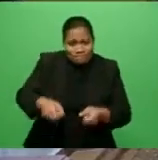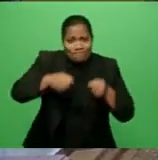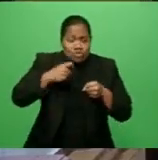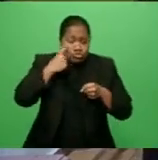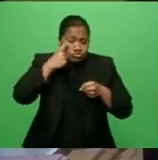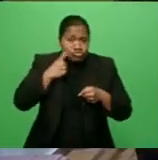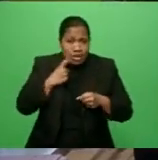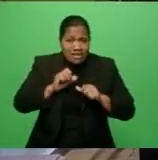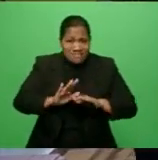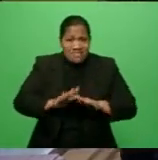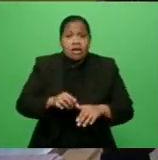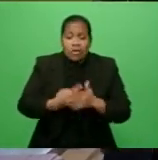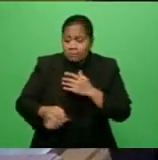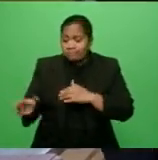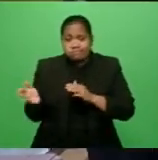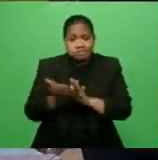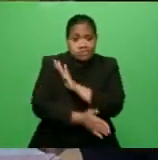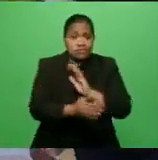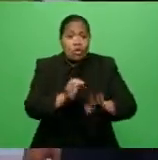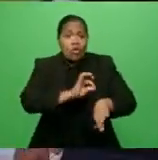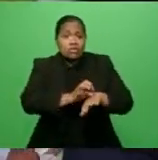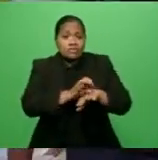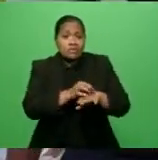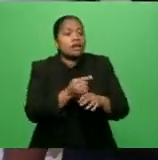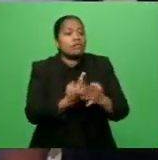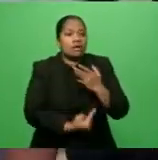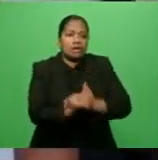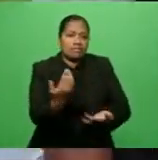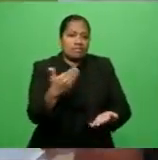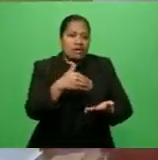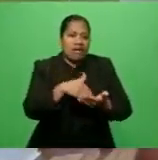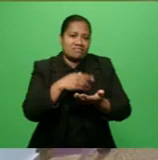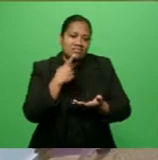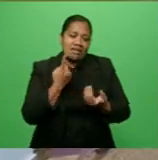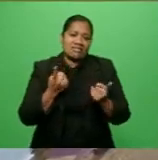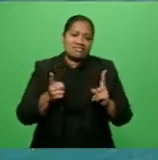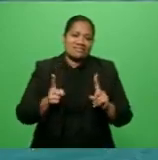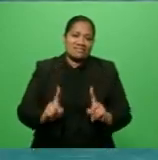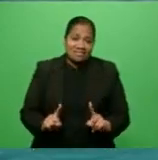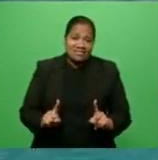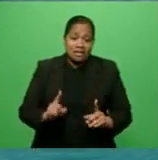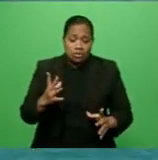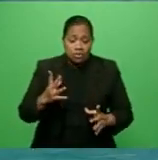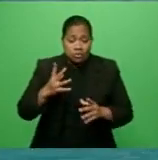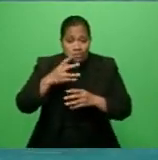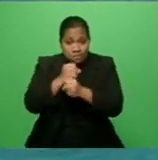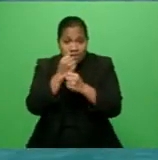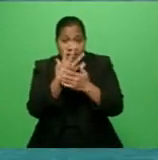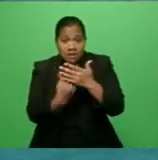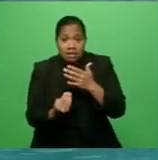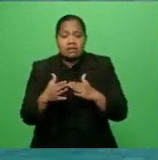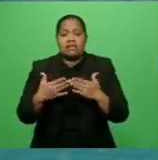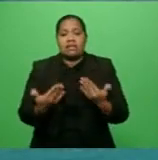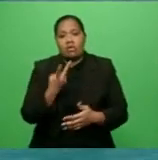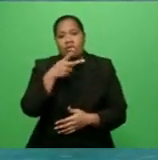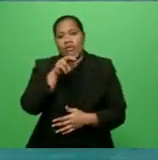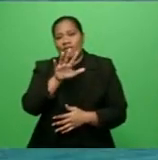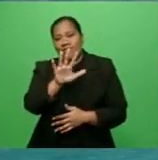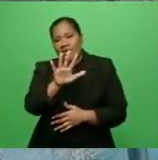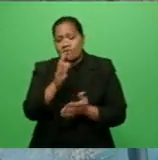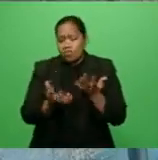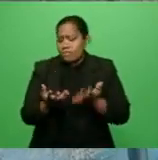Memorial Hospital where he was pronounced dead on arrival. The drowning death toll currently stands at 25